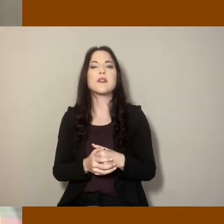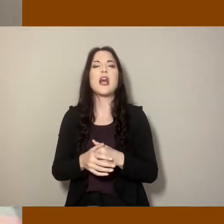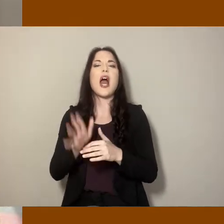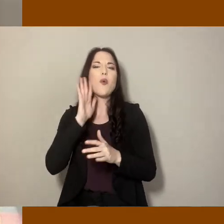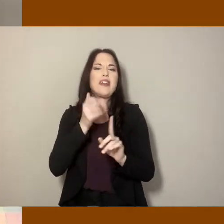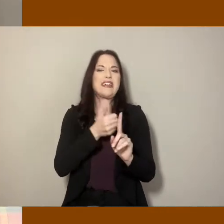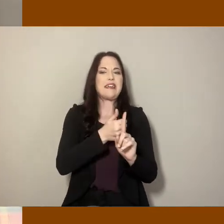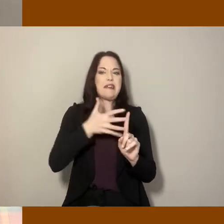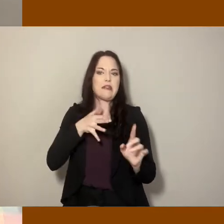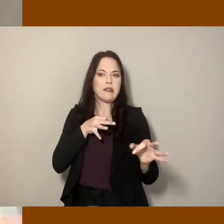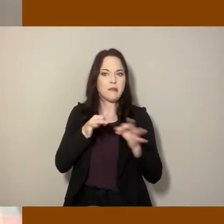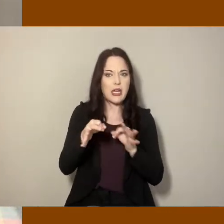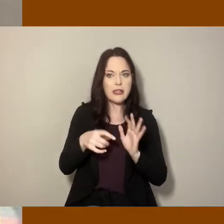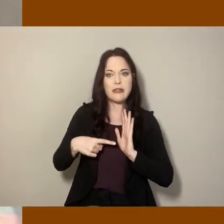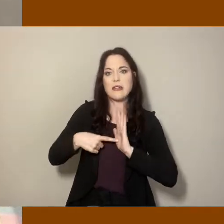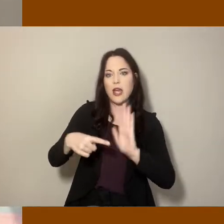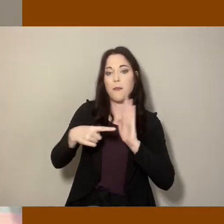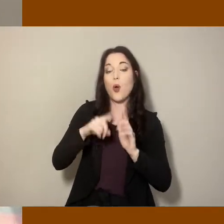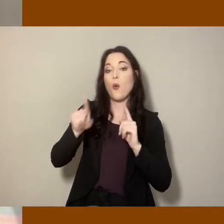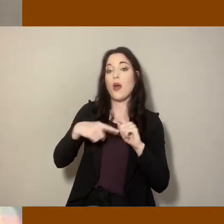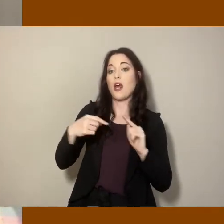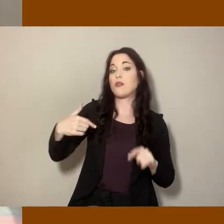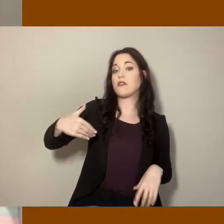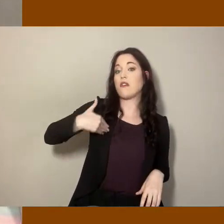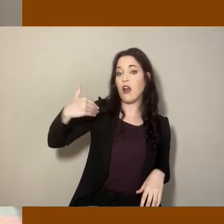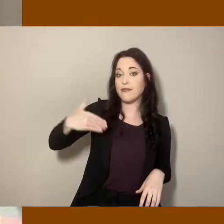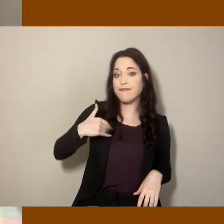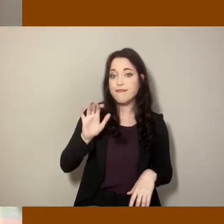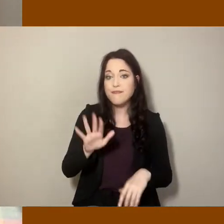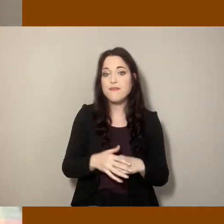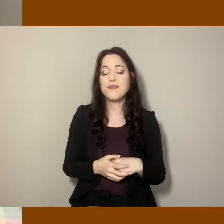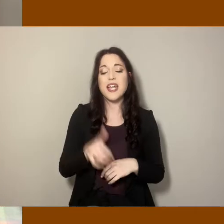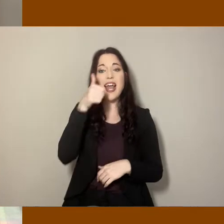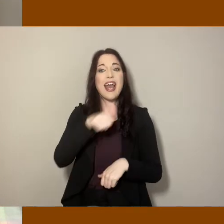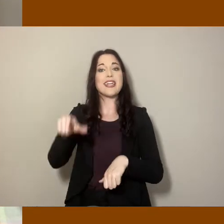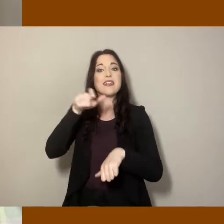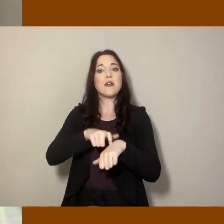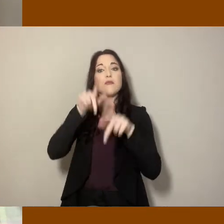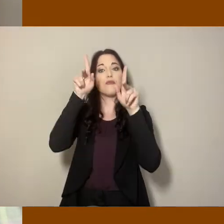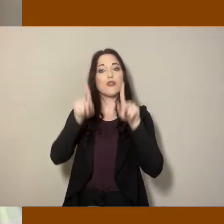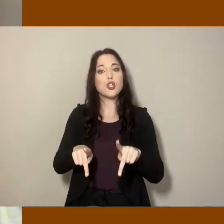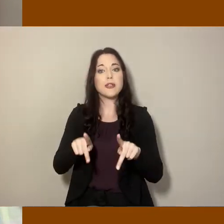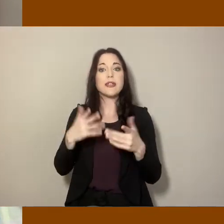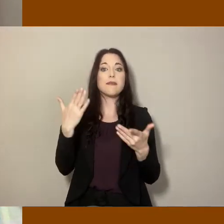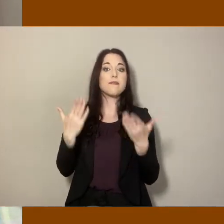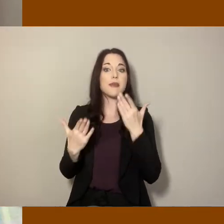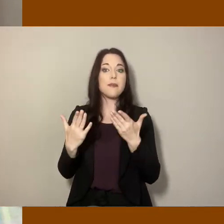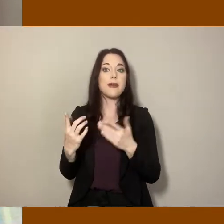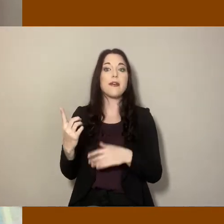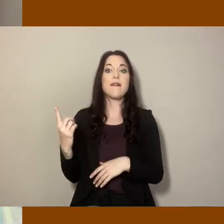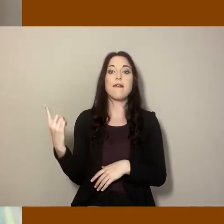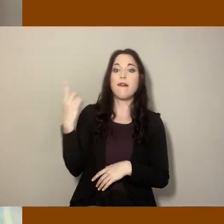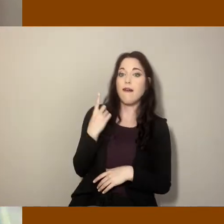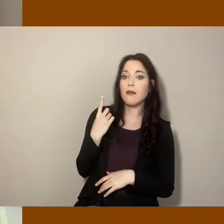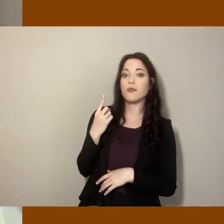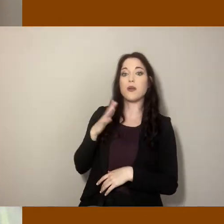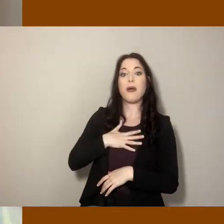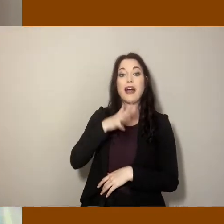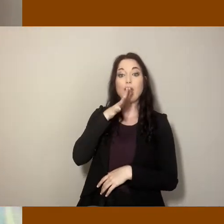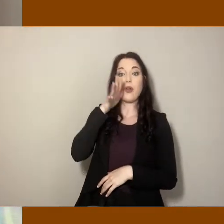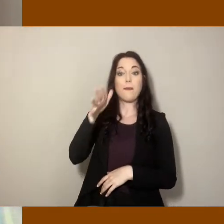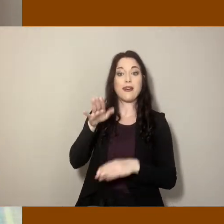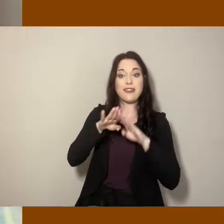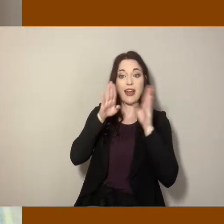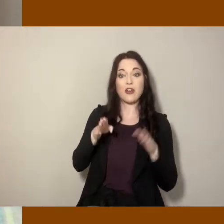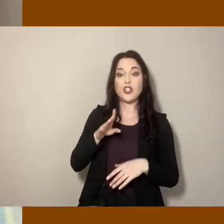talking about, I'll give you an example of when I was younger. Anytime somebody came into my grandma's house, the first thing she